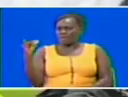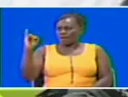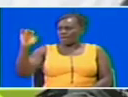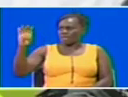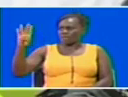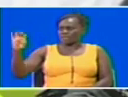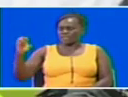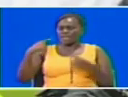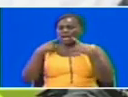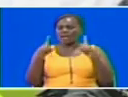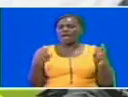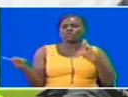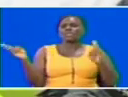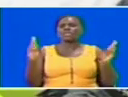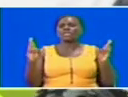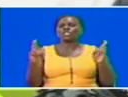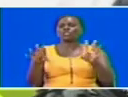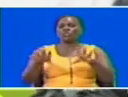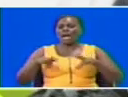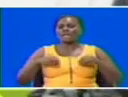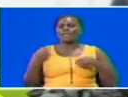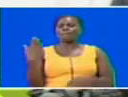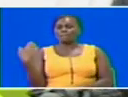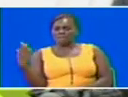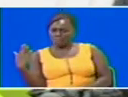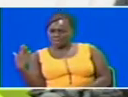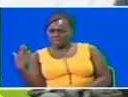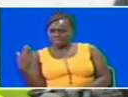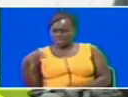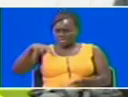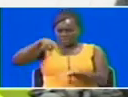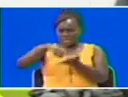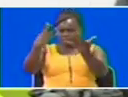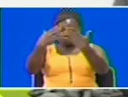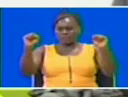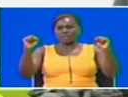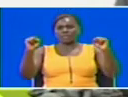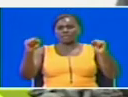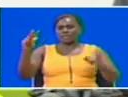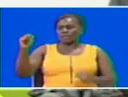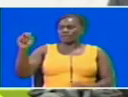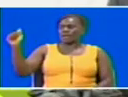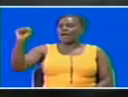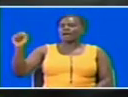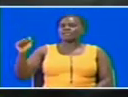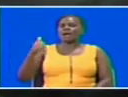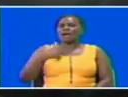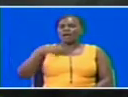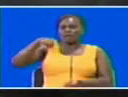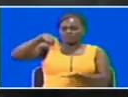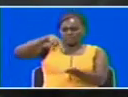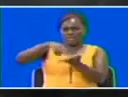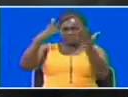now says that they are ready to receive the papers for presidential candidates, NASA shall have a presidential